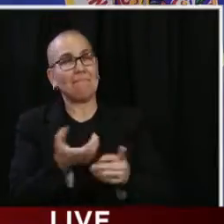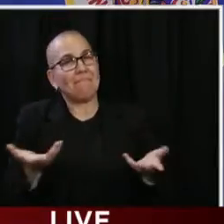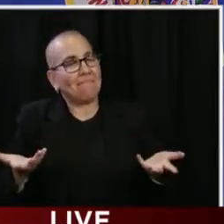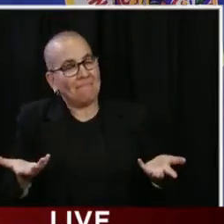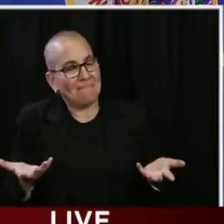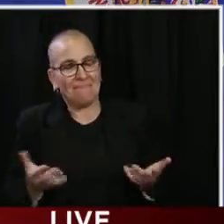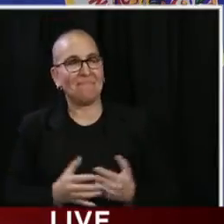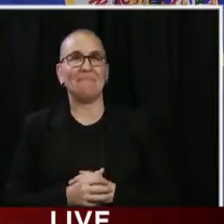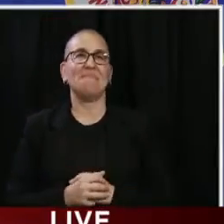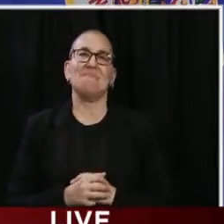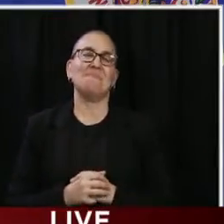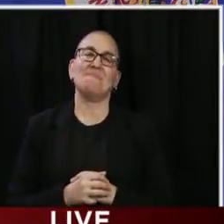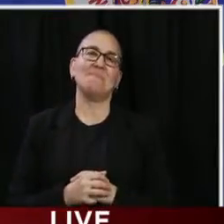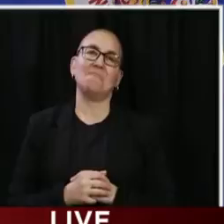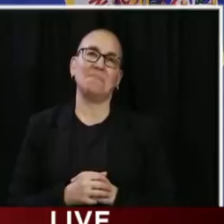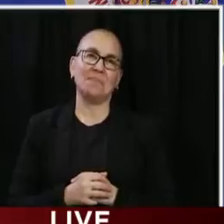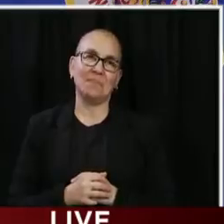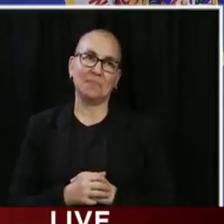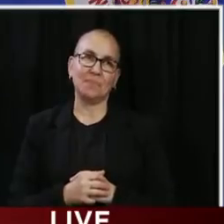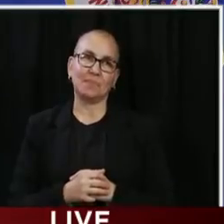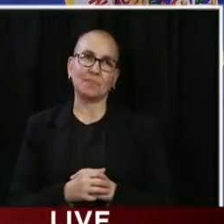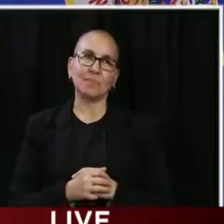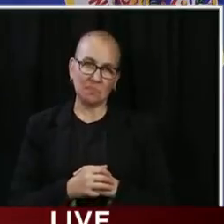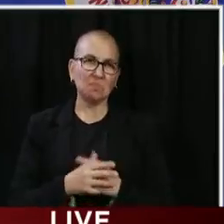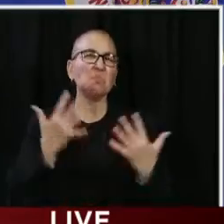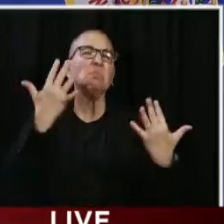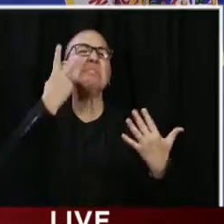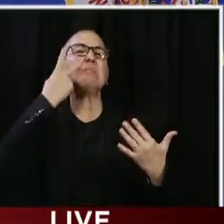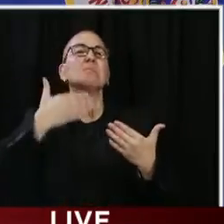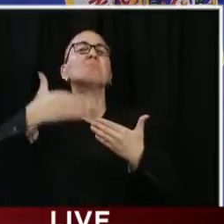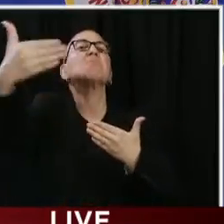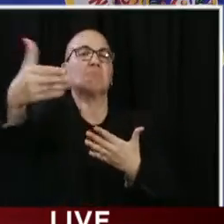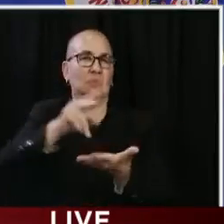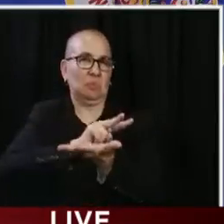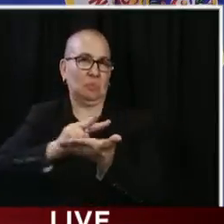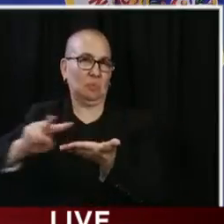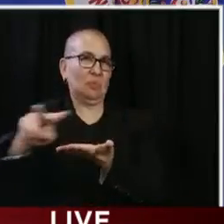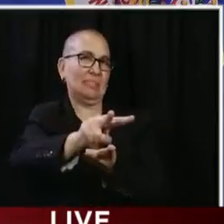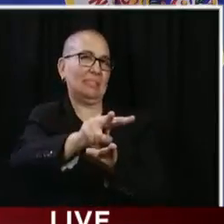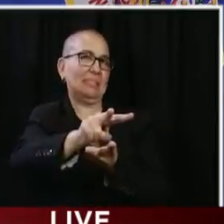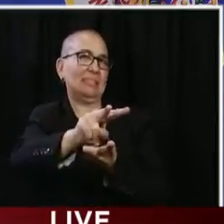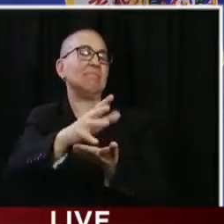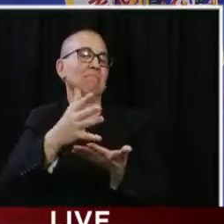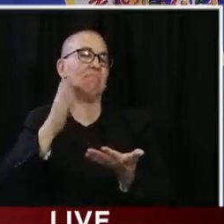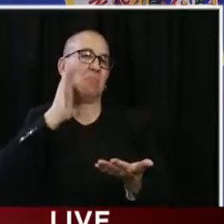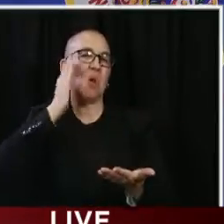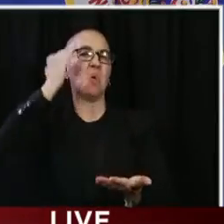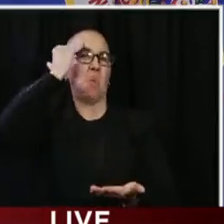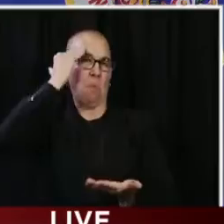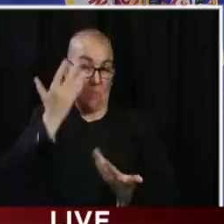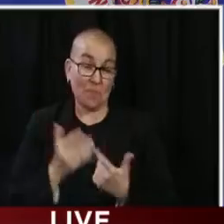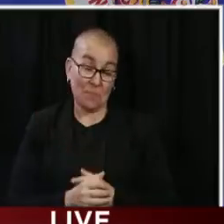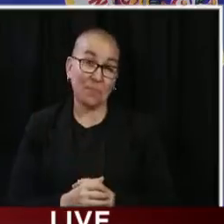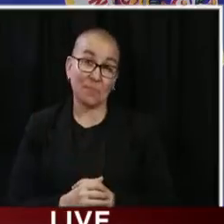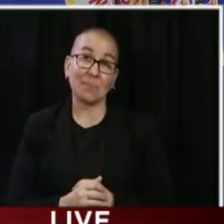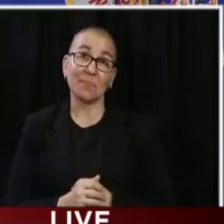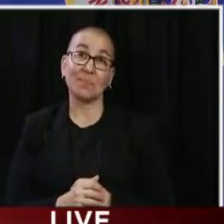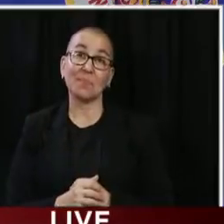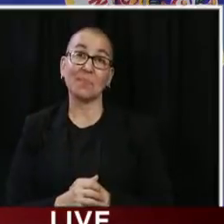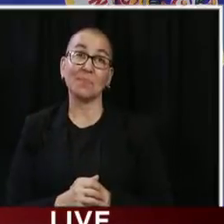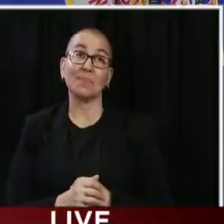order to the Stay Safe Minnesota order just happening on Monday. It's far too early to declare that we are on the downward slope. Indeed, as the